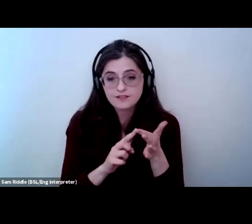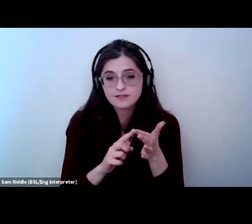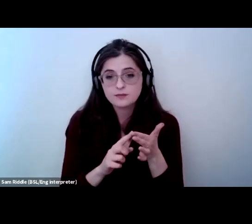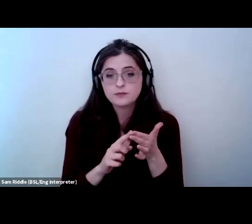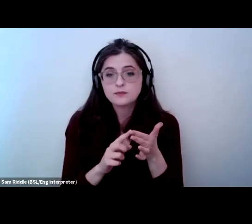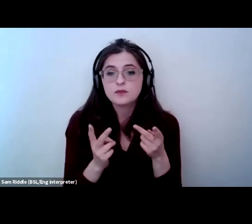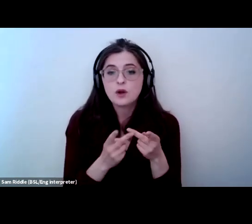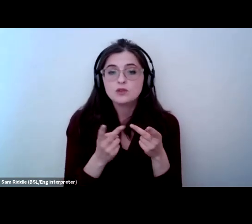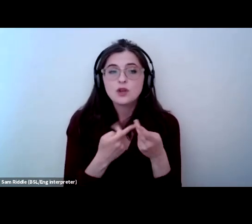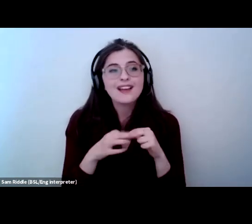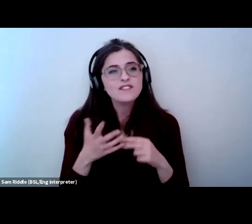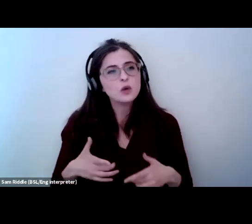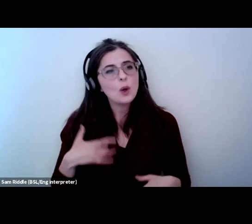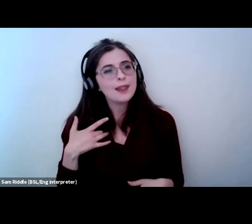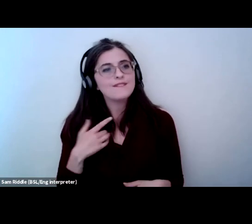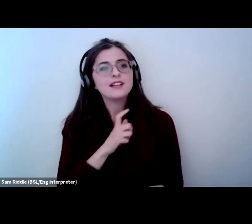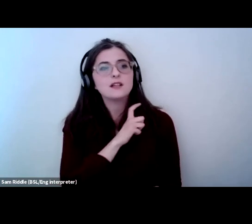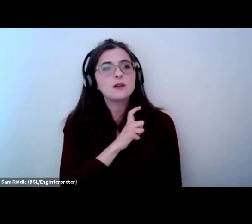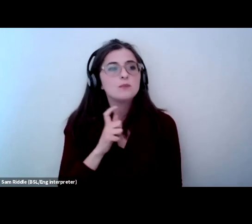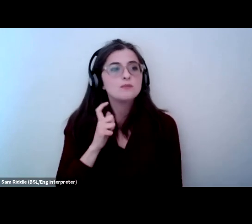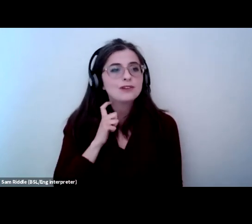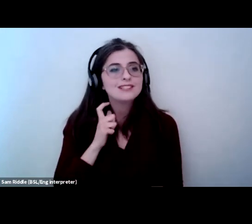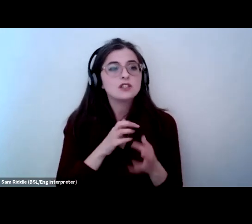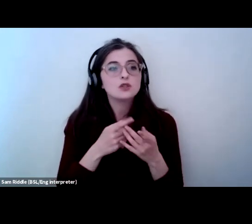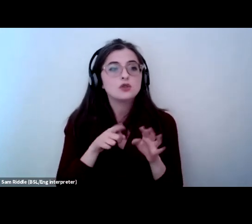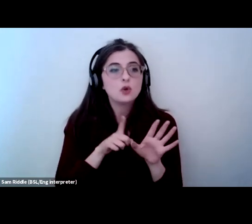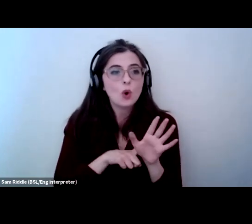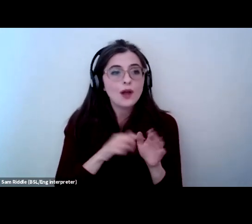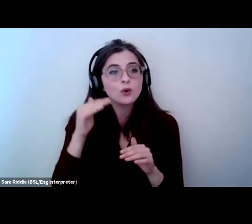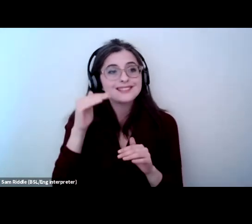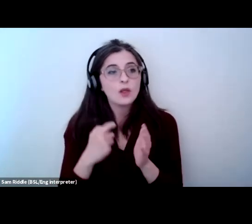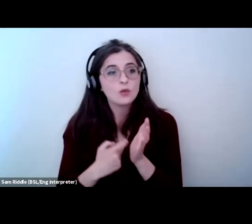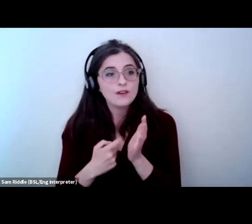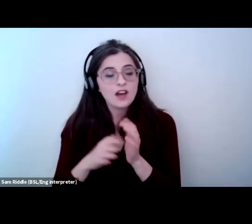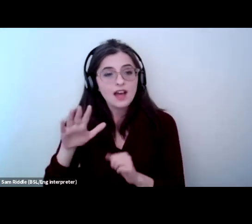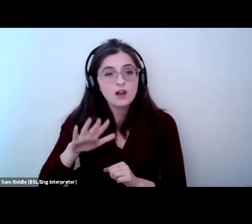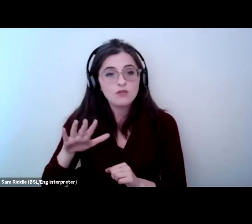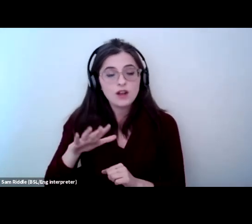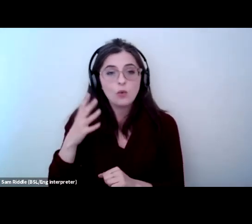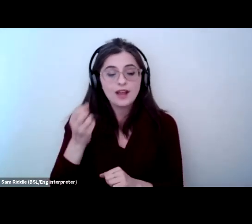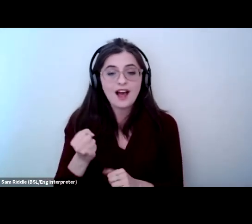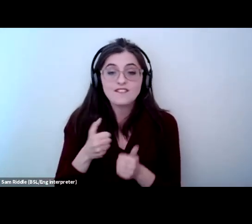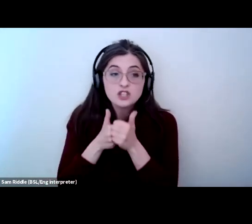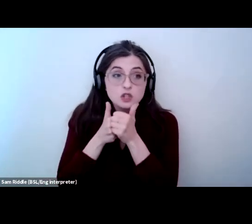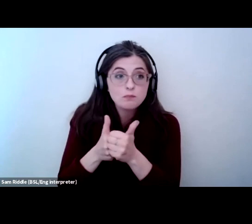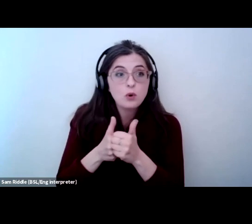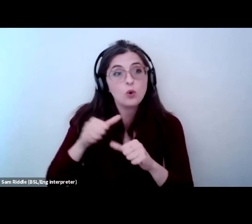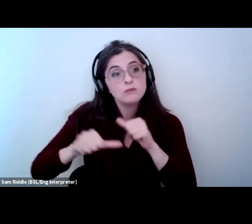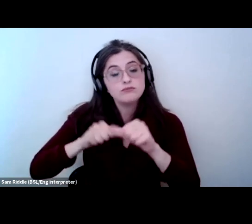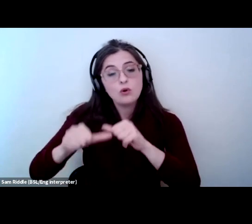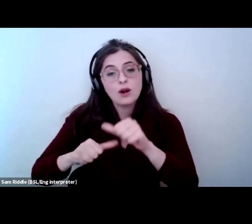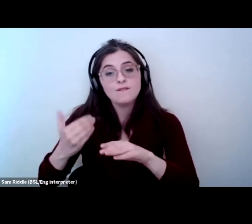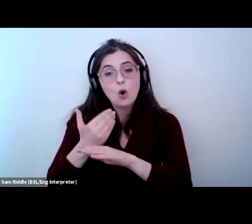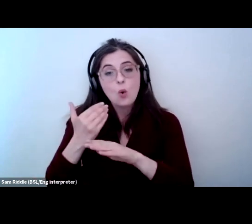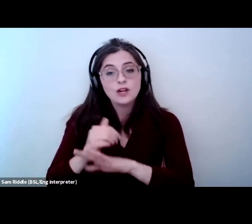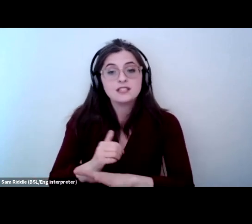then if you're living in the Preston, Chorley or South Ribble area, we do have a support programme for worker